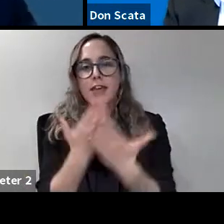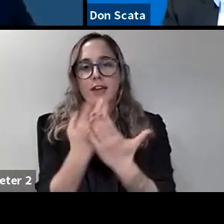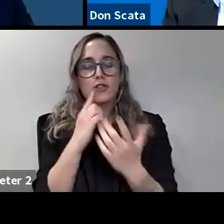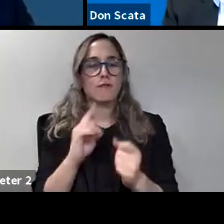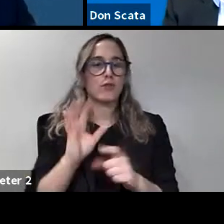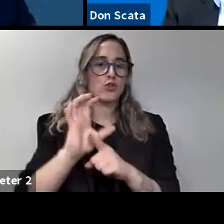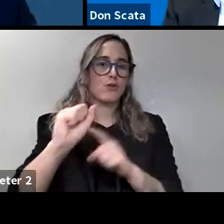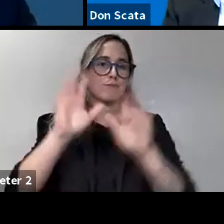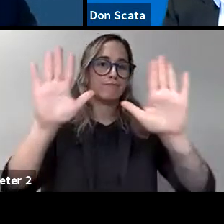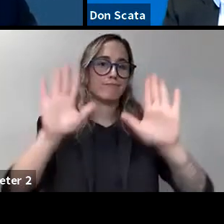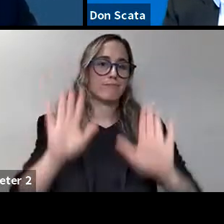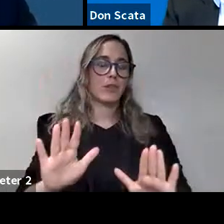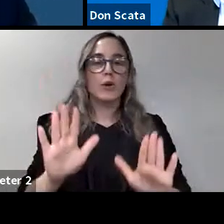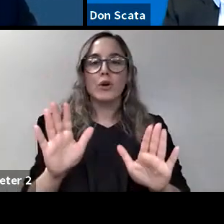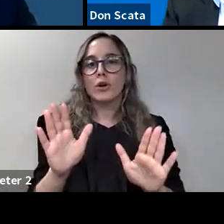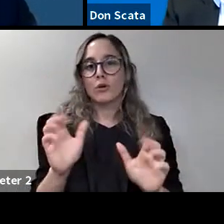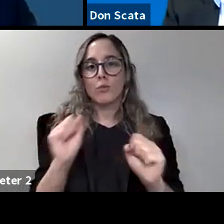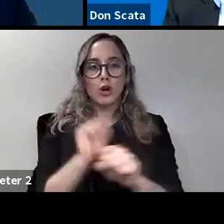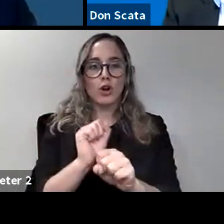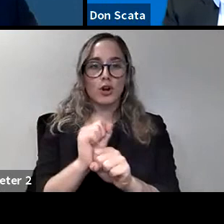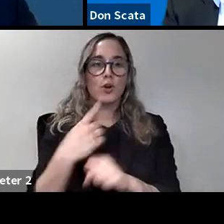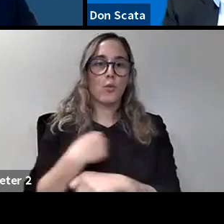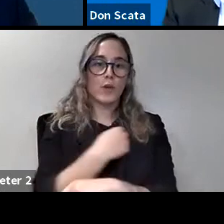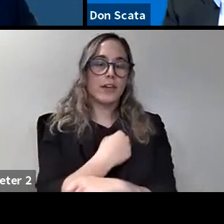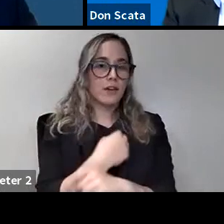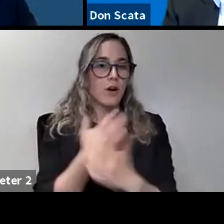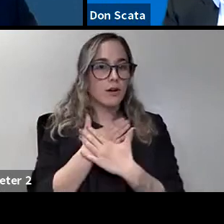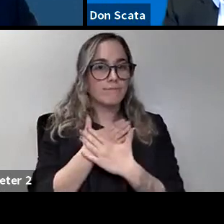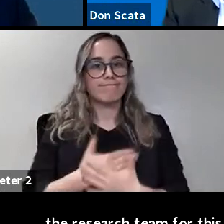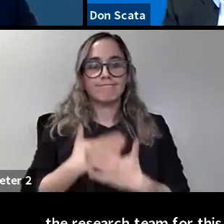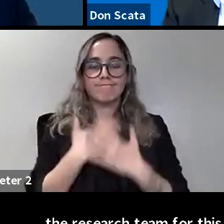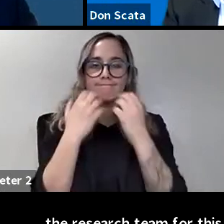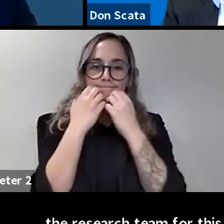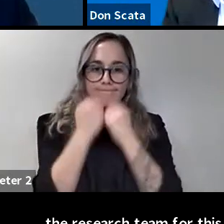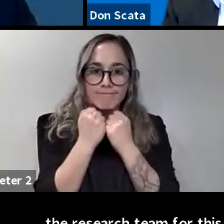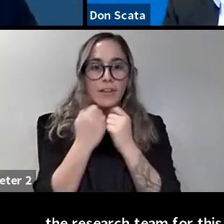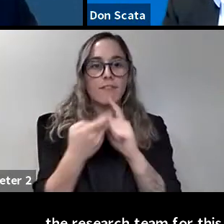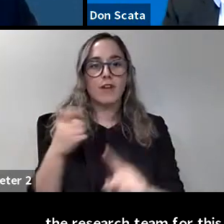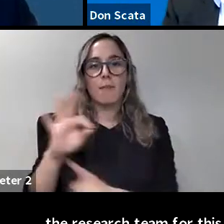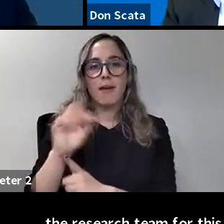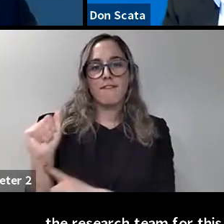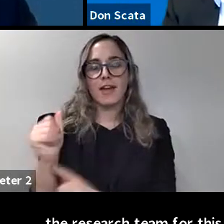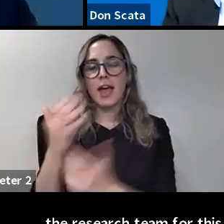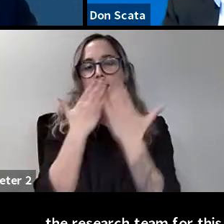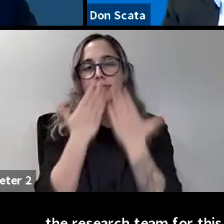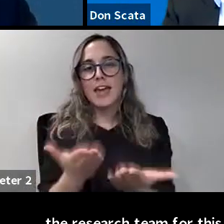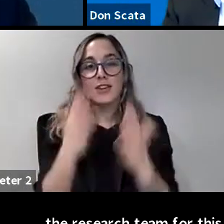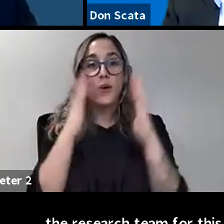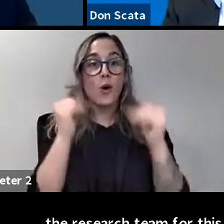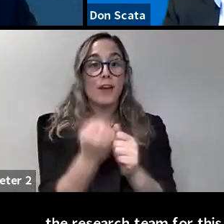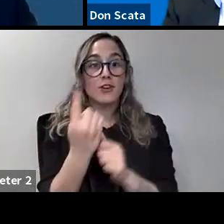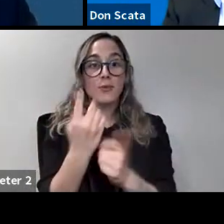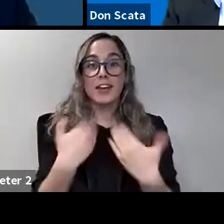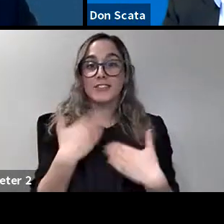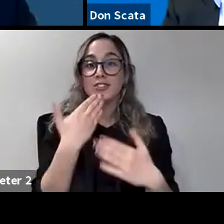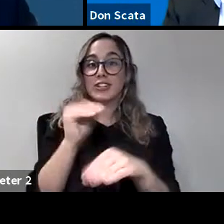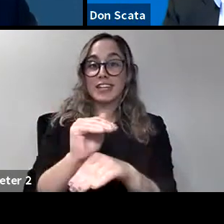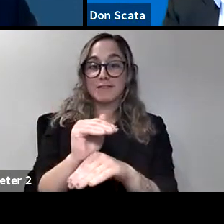done. We're incredibly grateful for it from the FAA. And I hope everyone has a good evening.